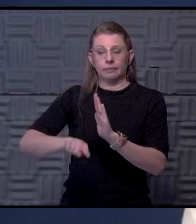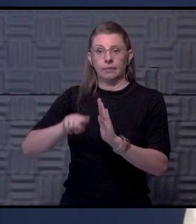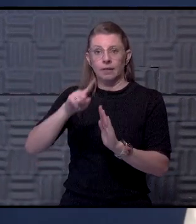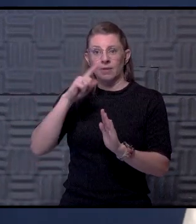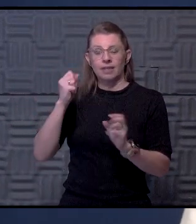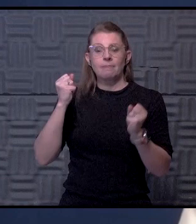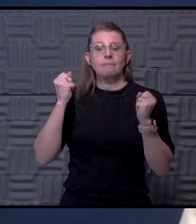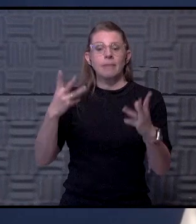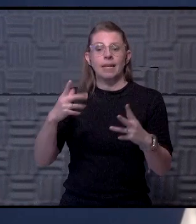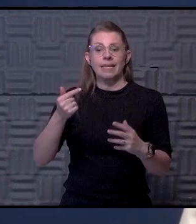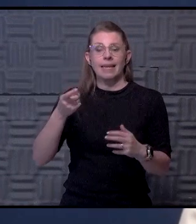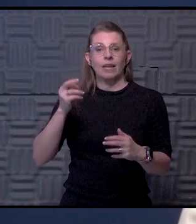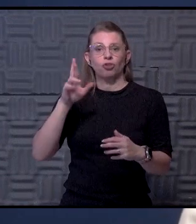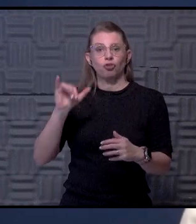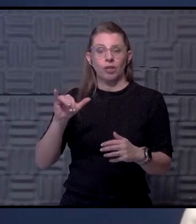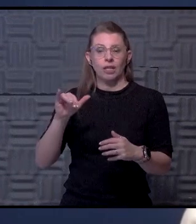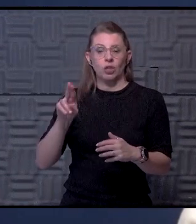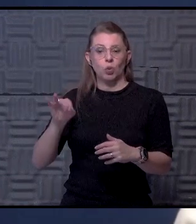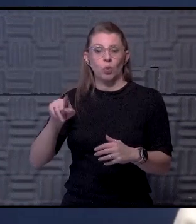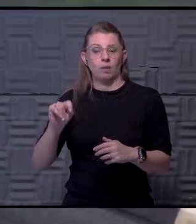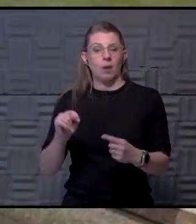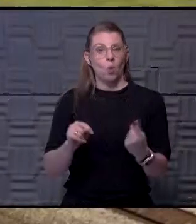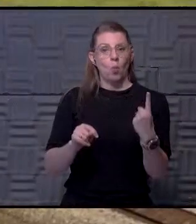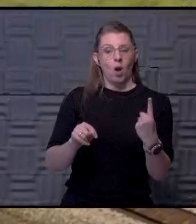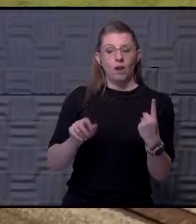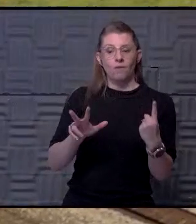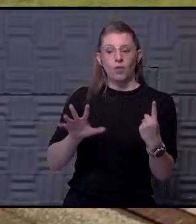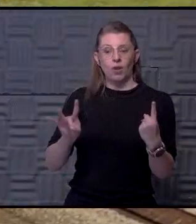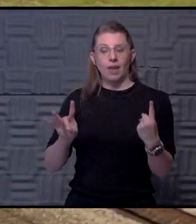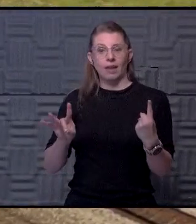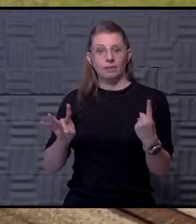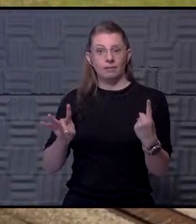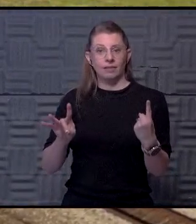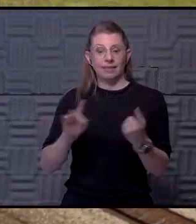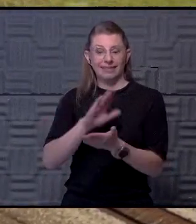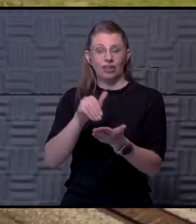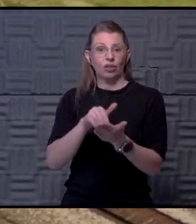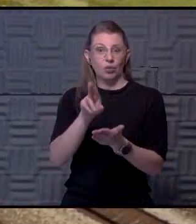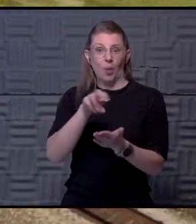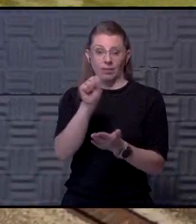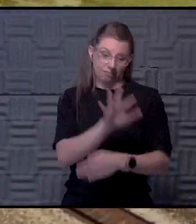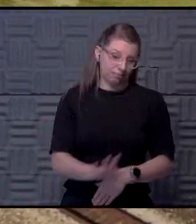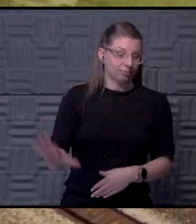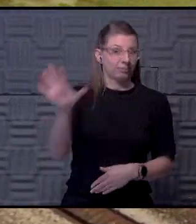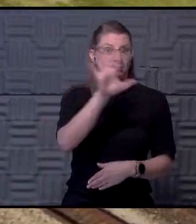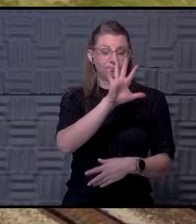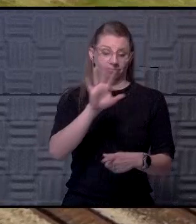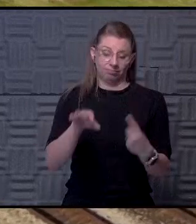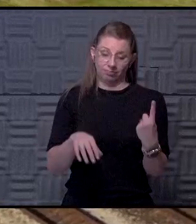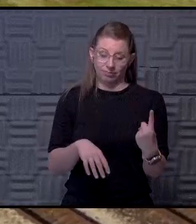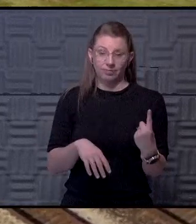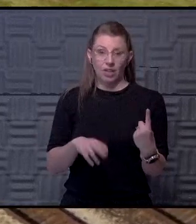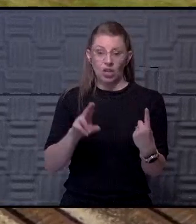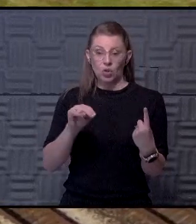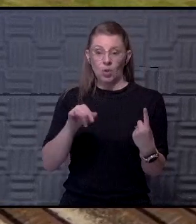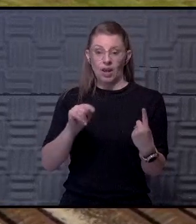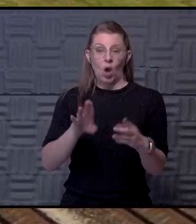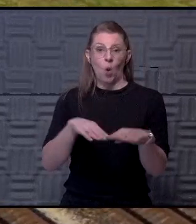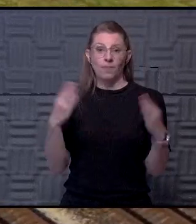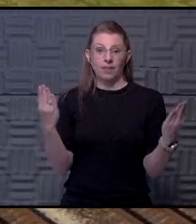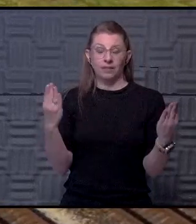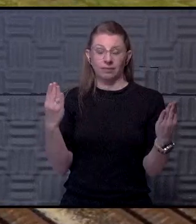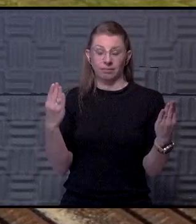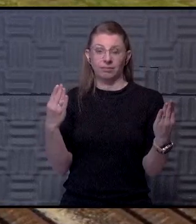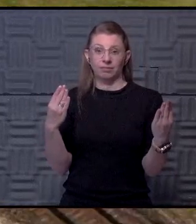multi-gantry units. Will be one of 38, only 38 centers in the United States by the time this unit opens and is